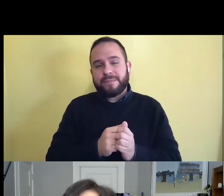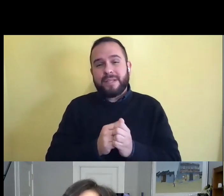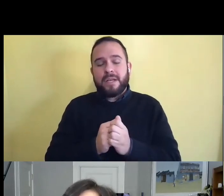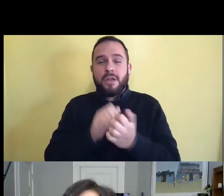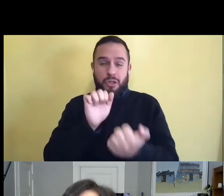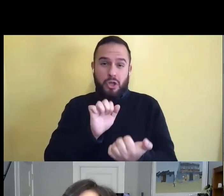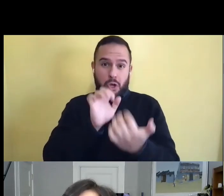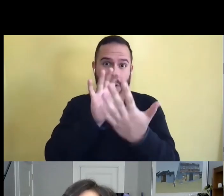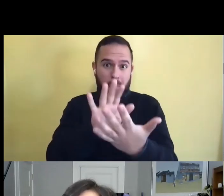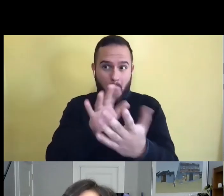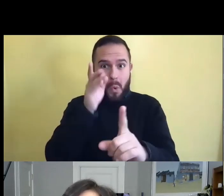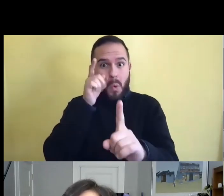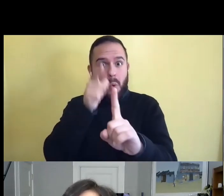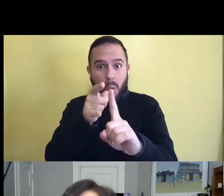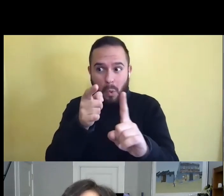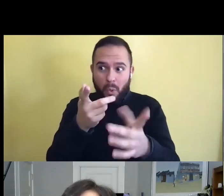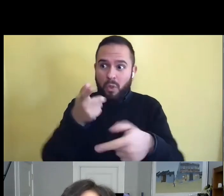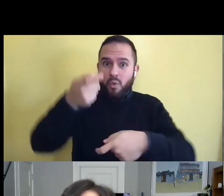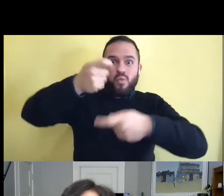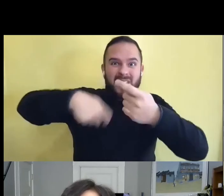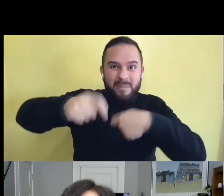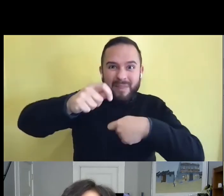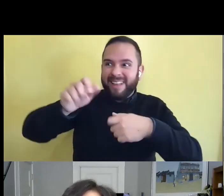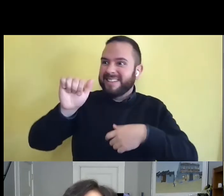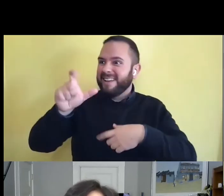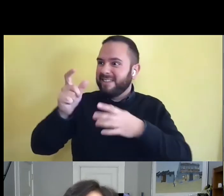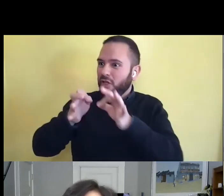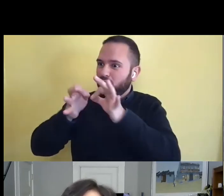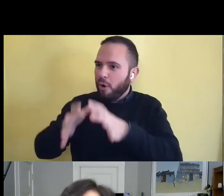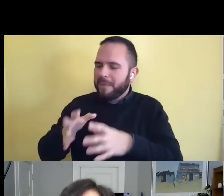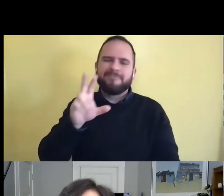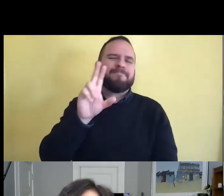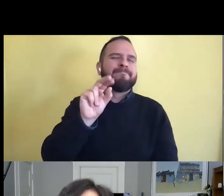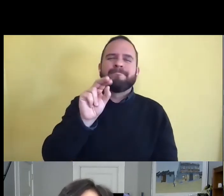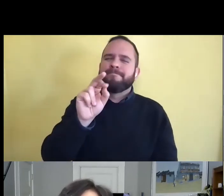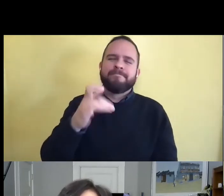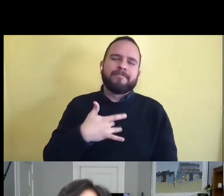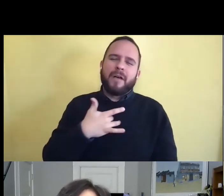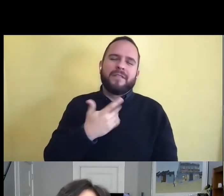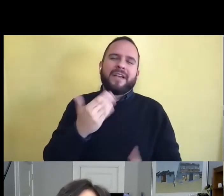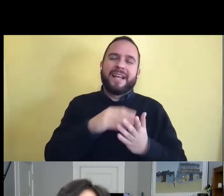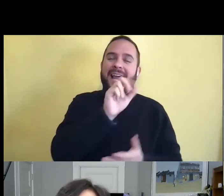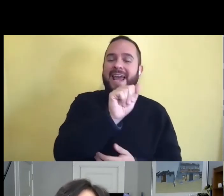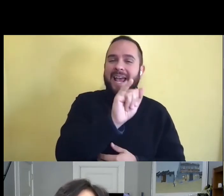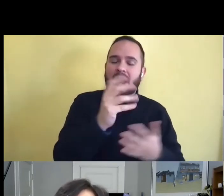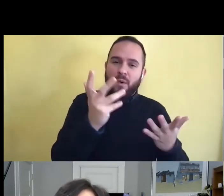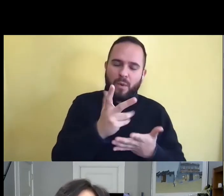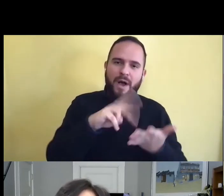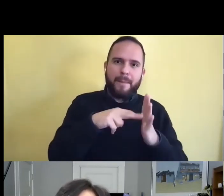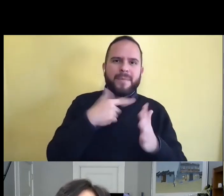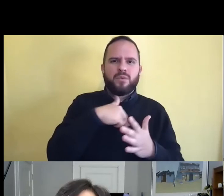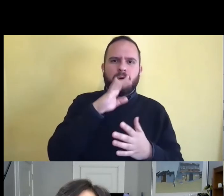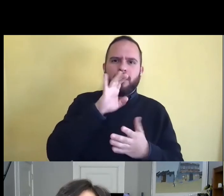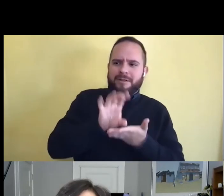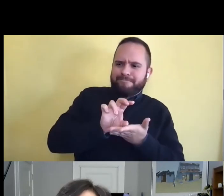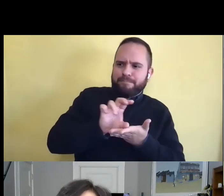language interpreters, but I like to think of AI as putting the super in human. It is, how do we complement them?